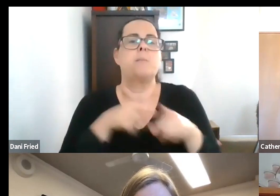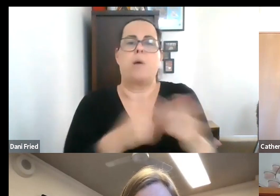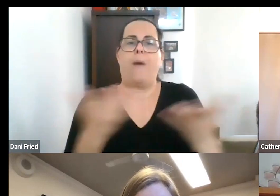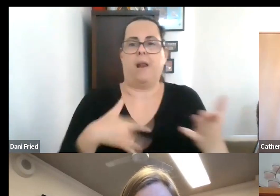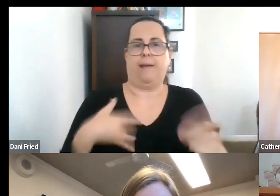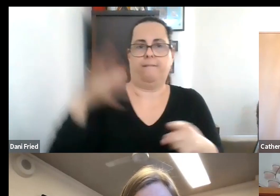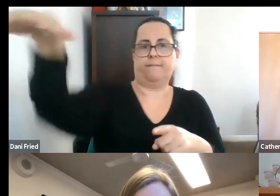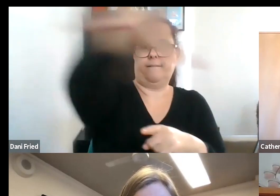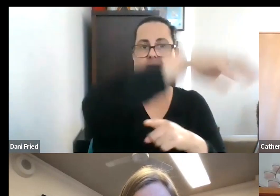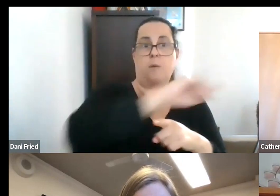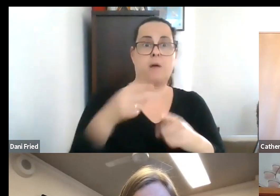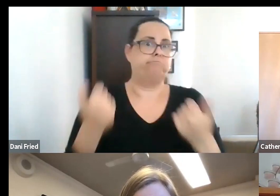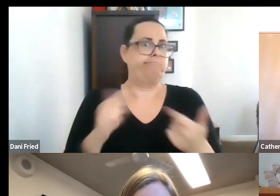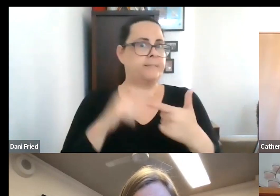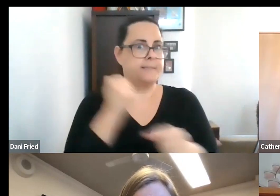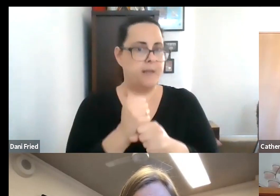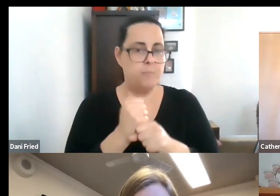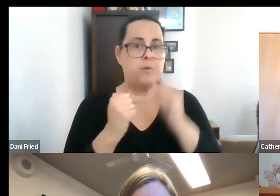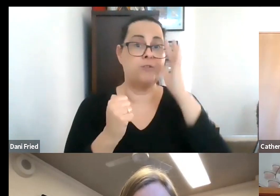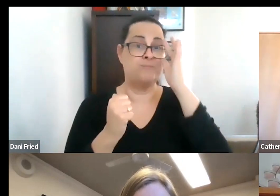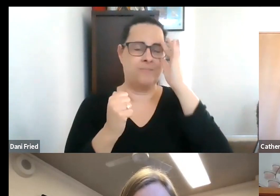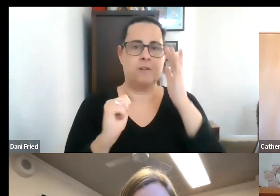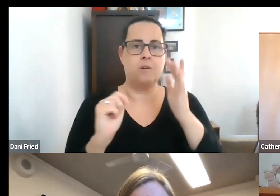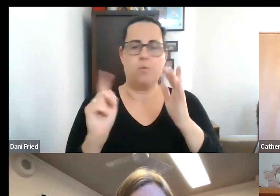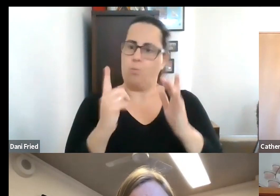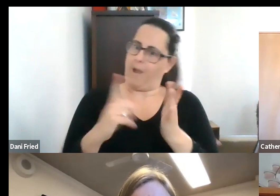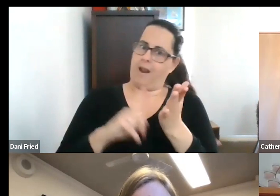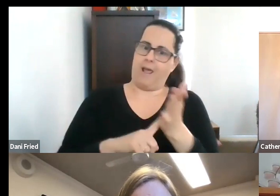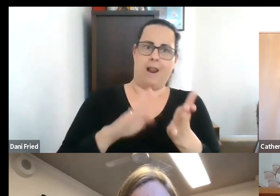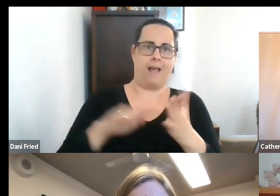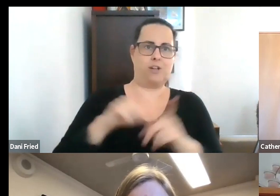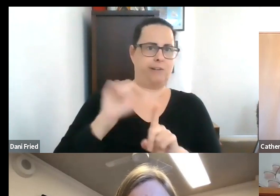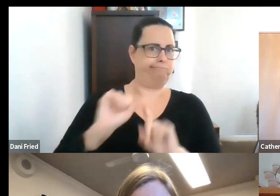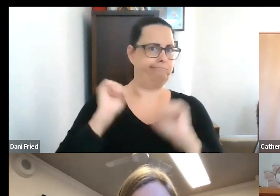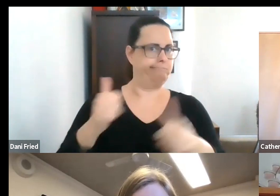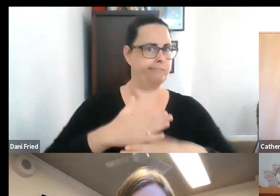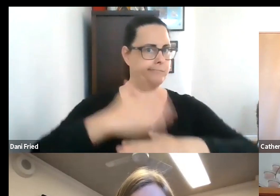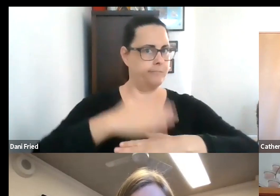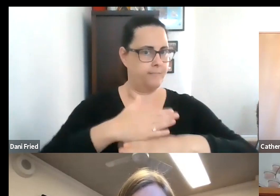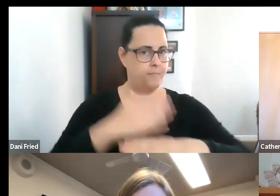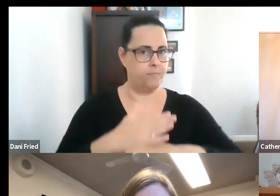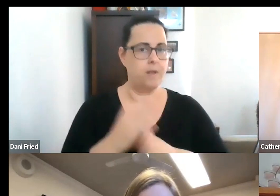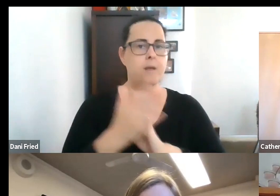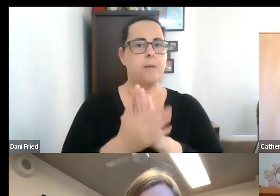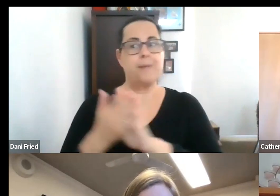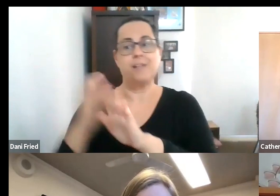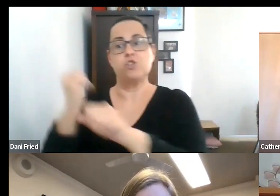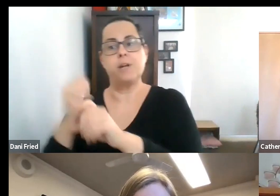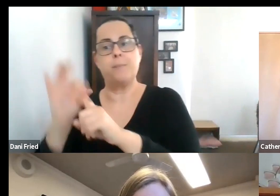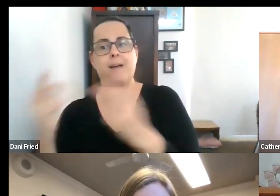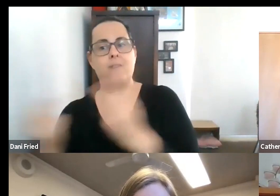was saying, but it's an example of what one LHD is doing. So it's making GPs